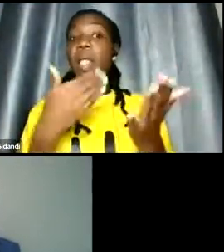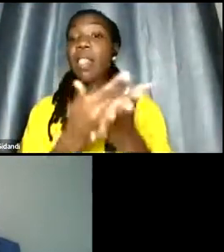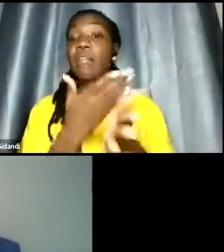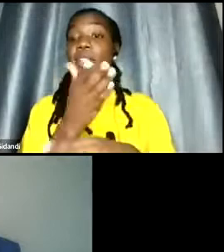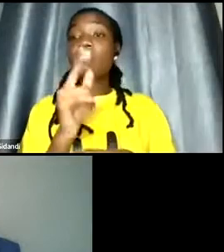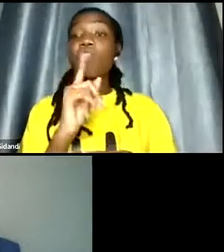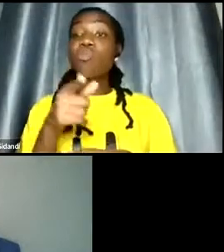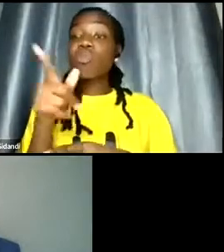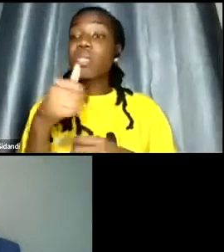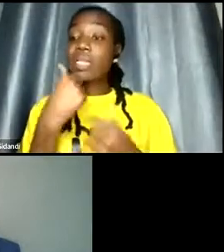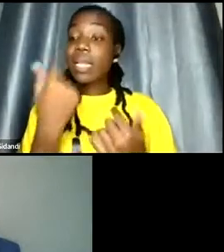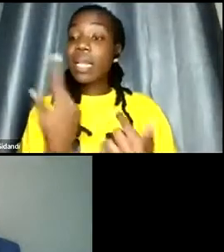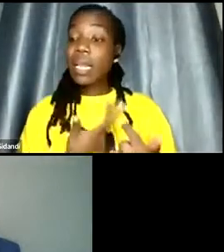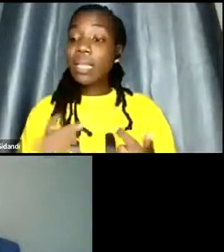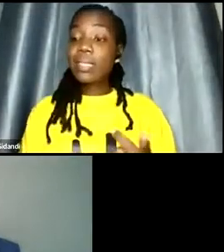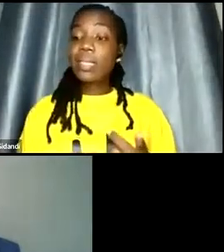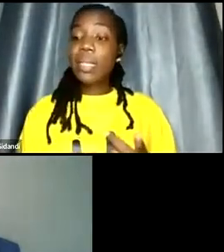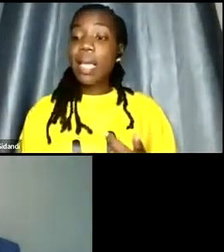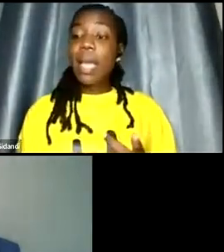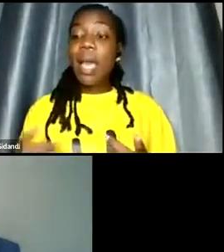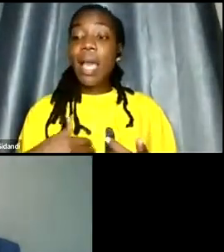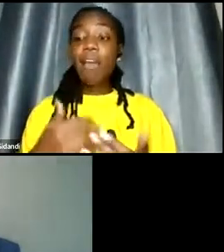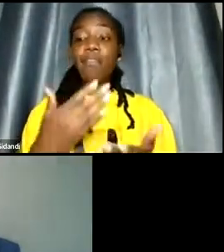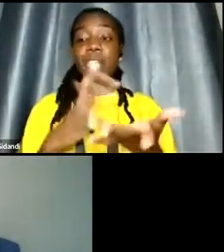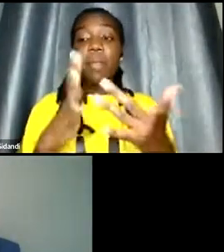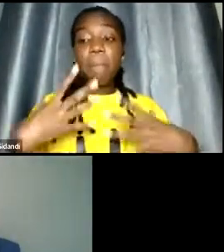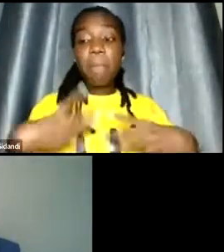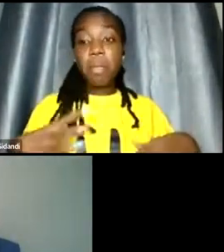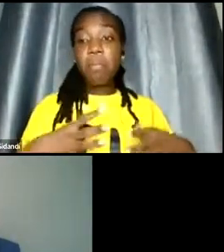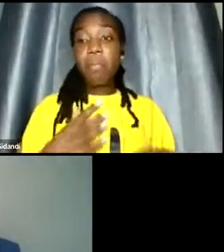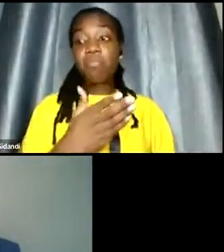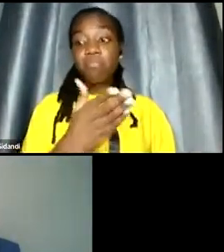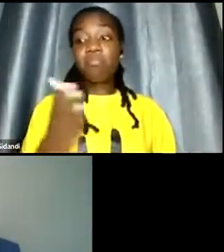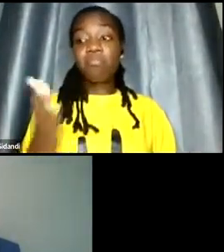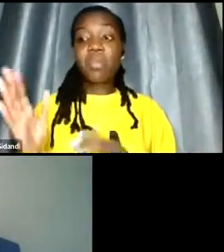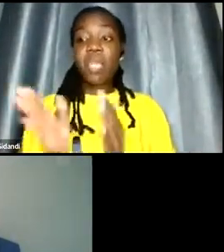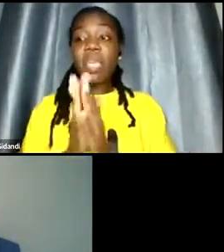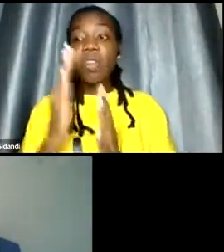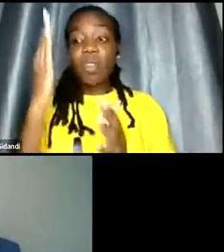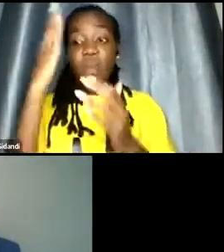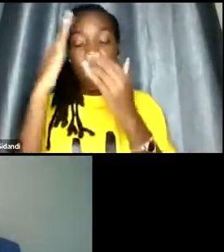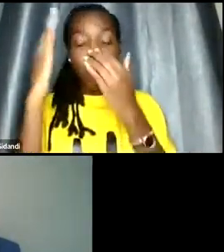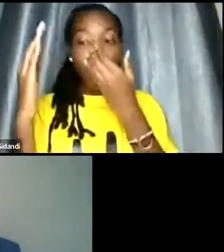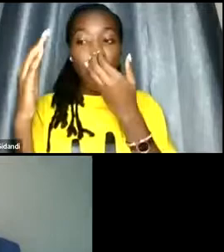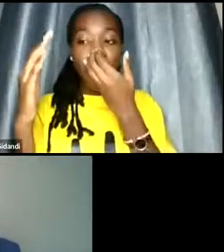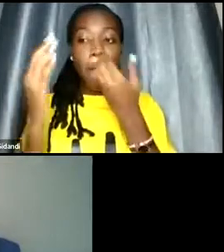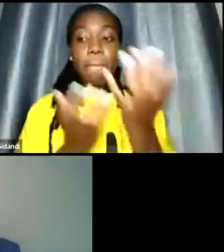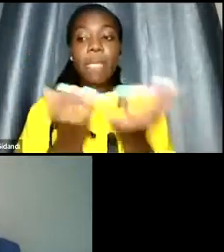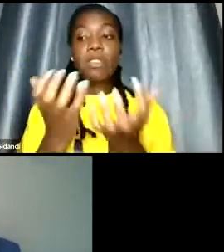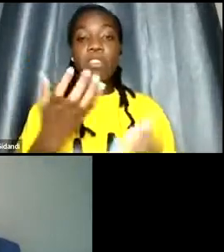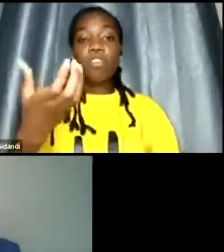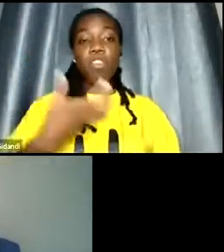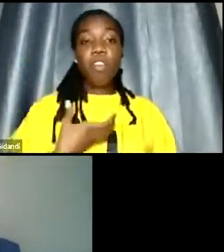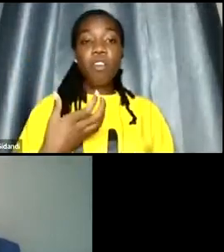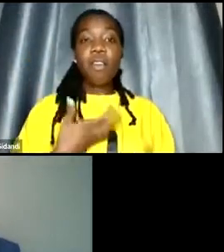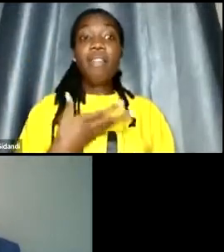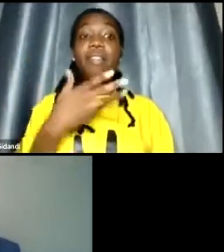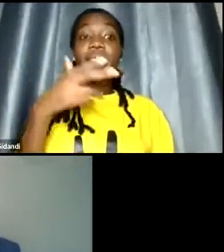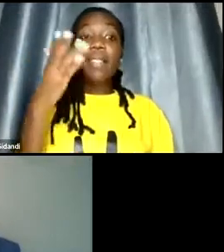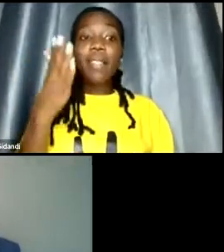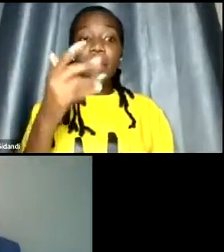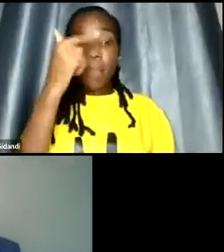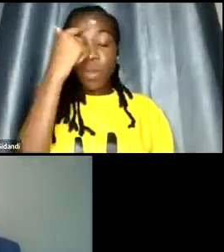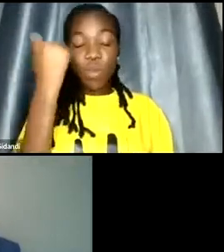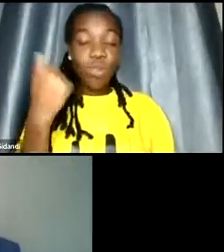tell us, you know, I have people here and I know quite a number of business owners are logged in because they have been running businesses and